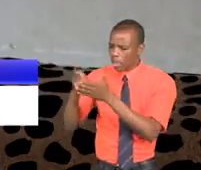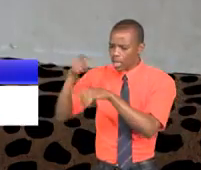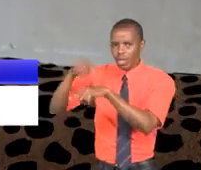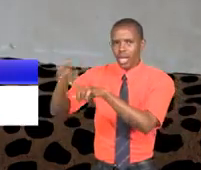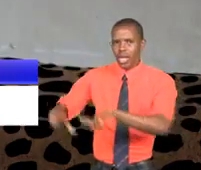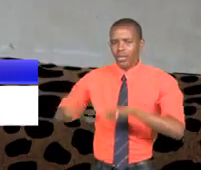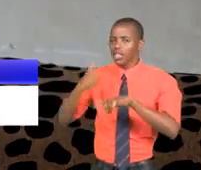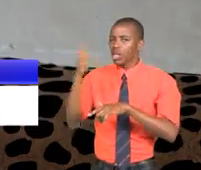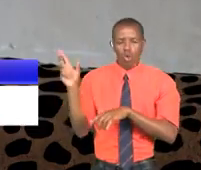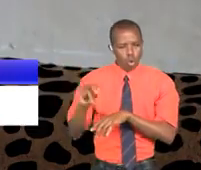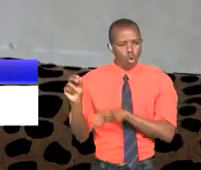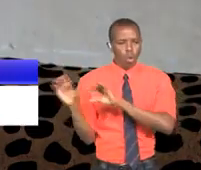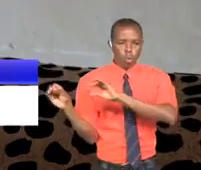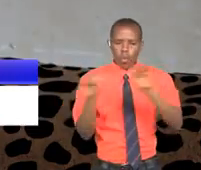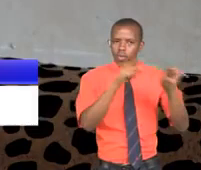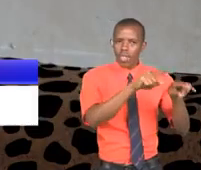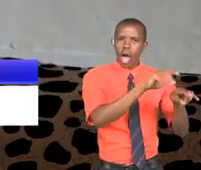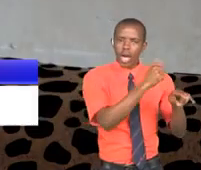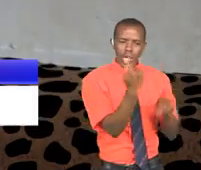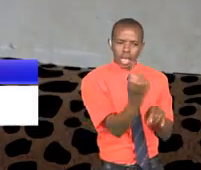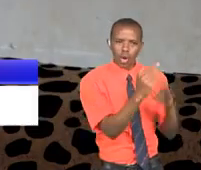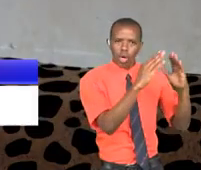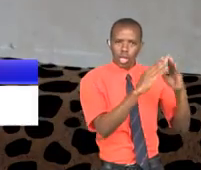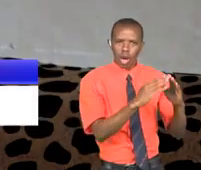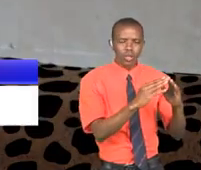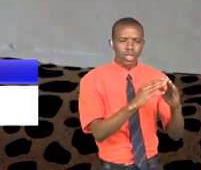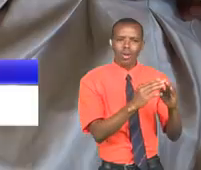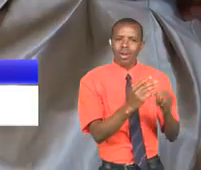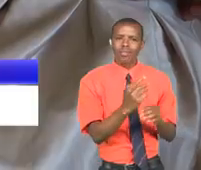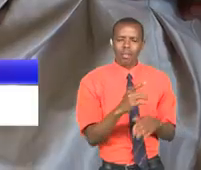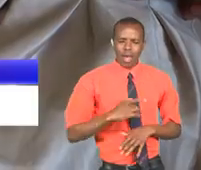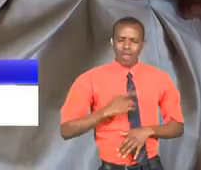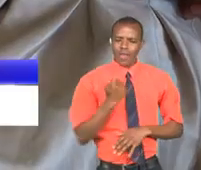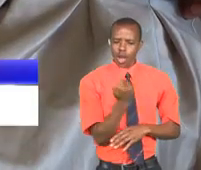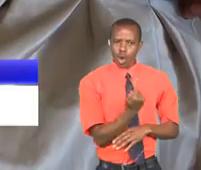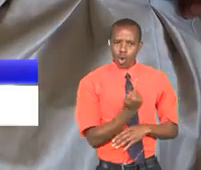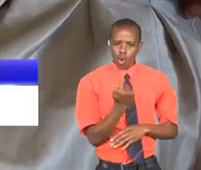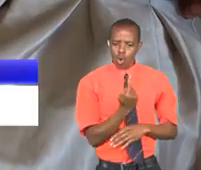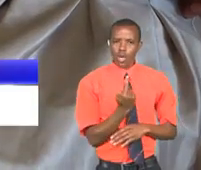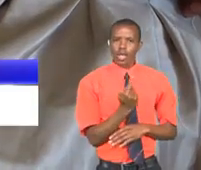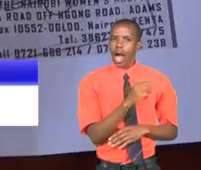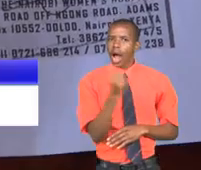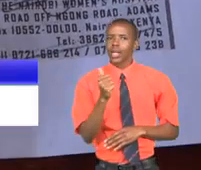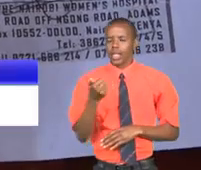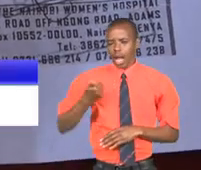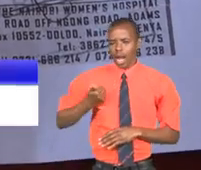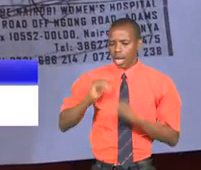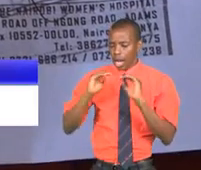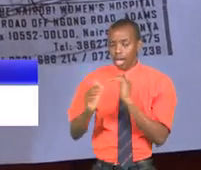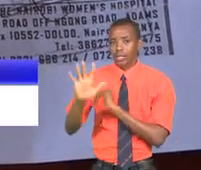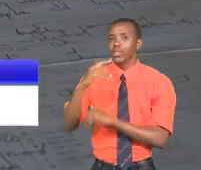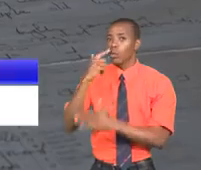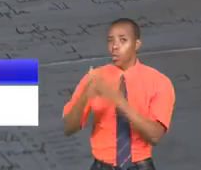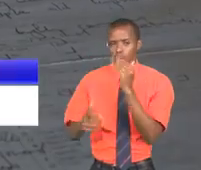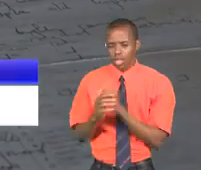hapana, amesema aende ndio yule mwingine ako peke yake kwa nyumba asikue lonely. The two minors are in standard 5. They claim that